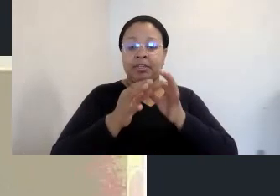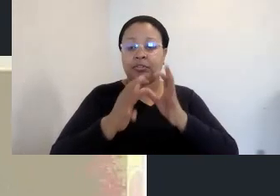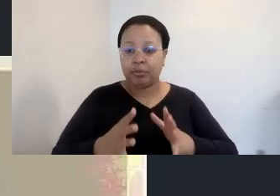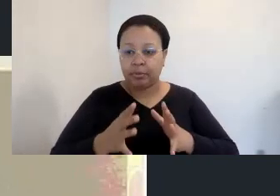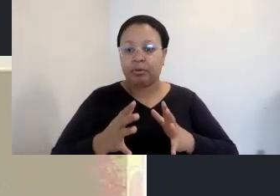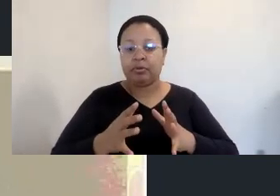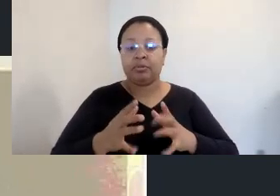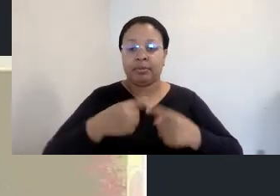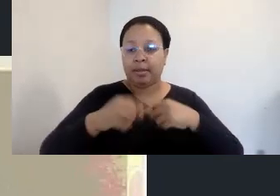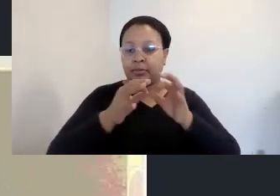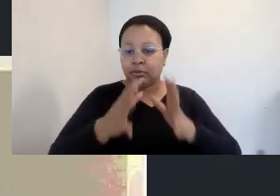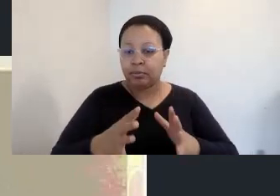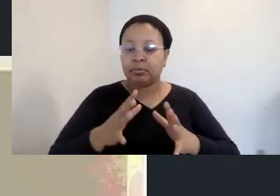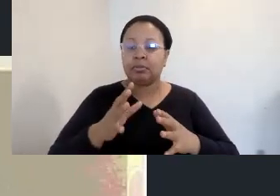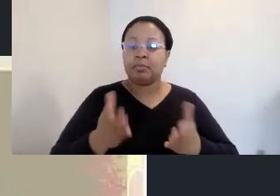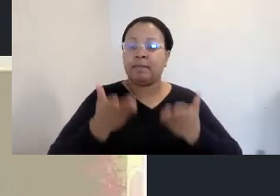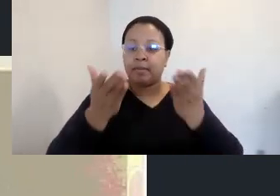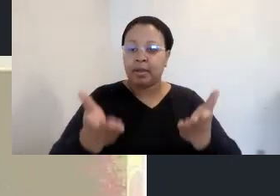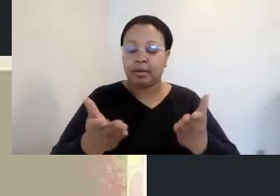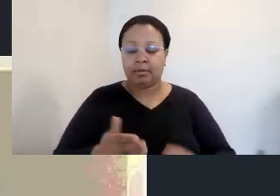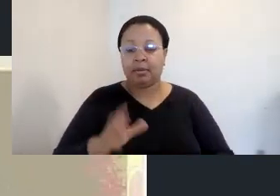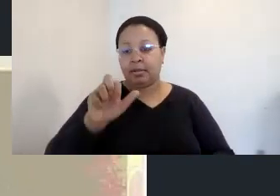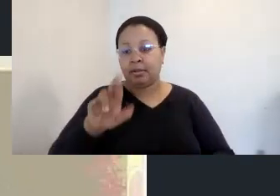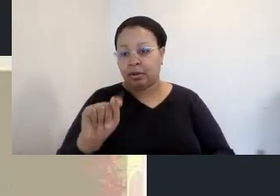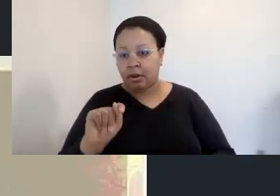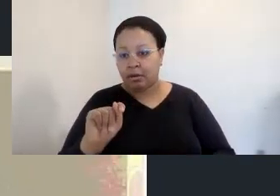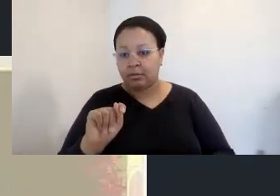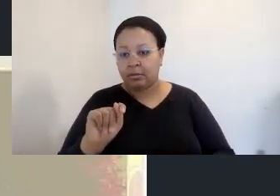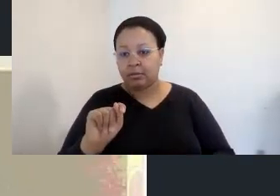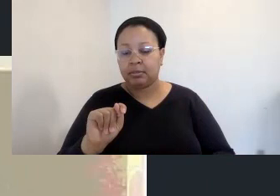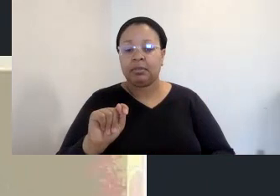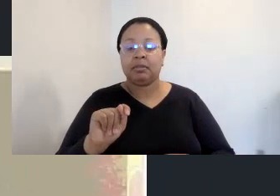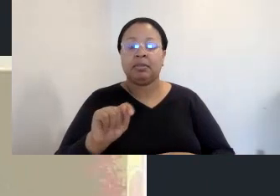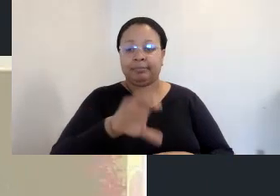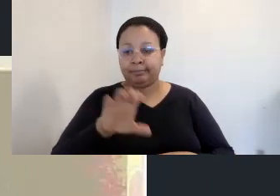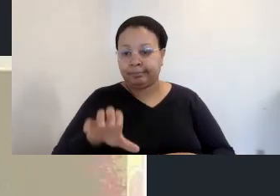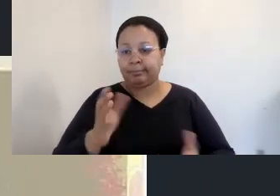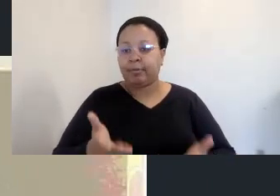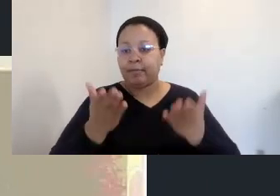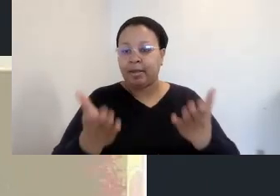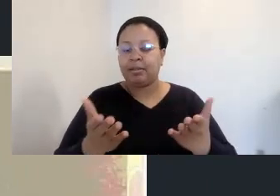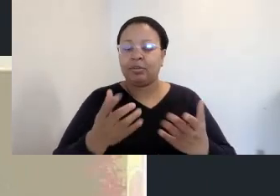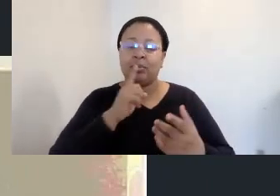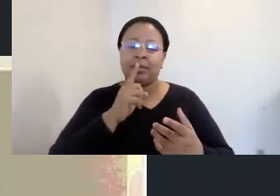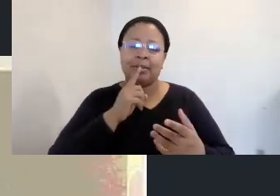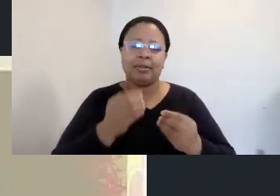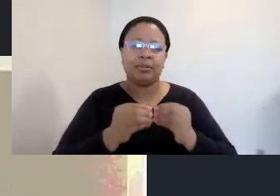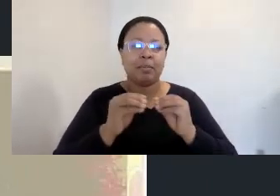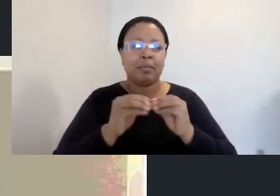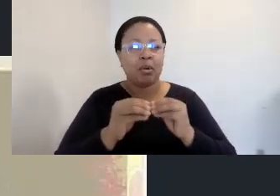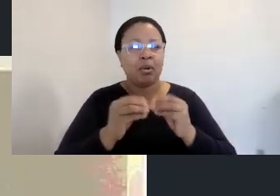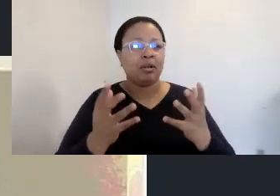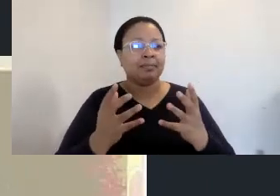provided. CART captioning is provided, and there's just a more